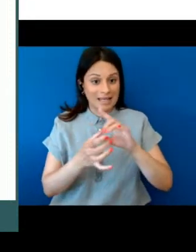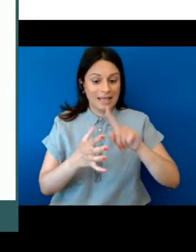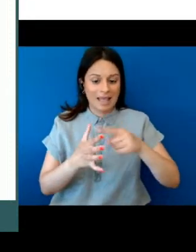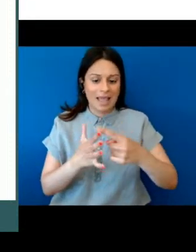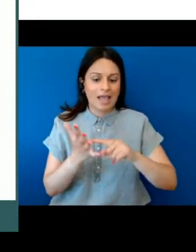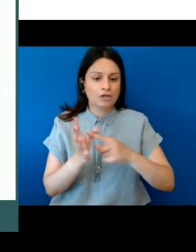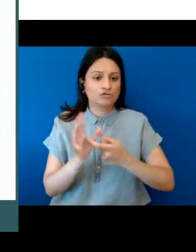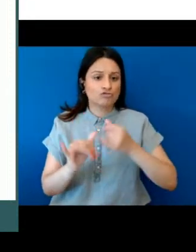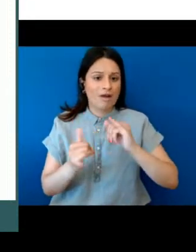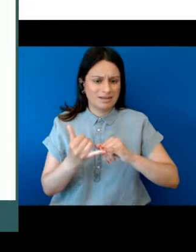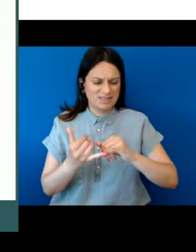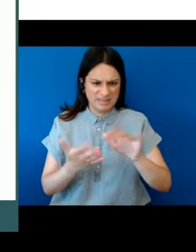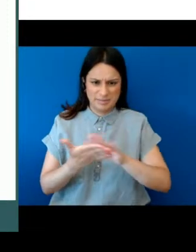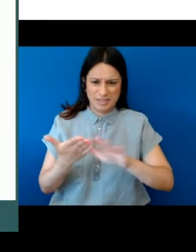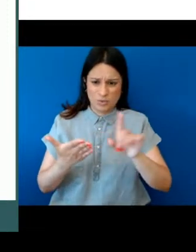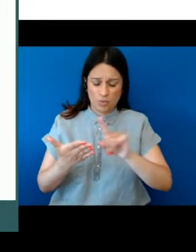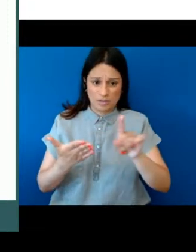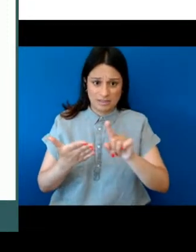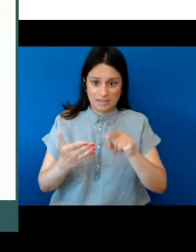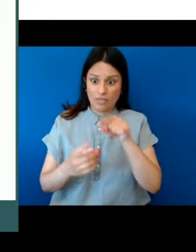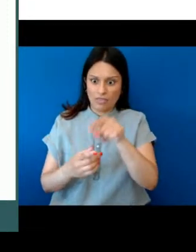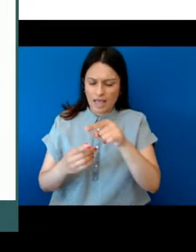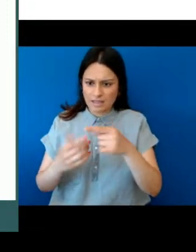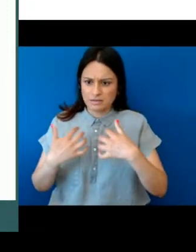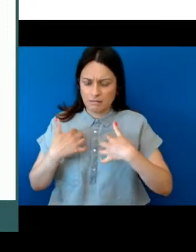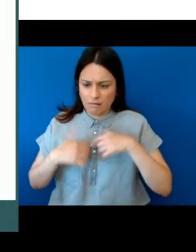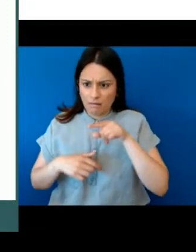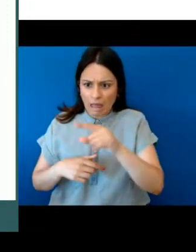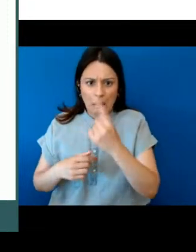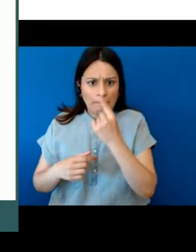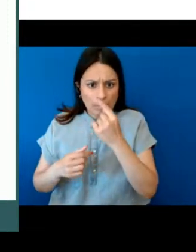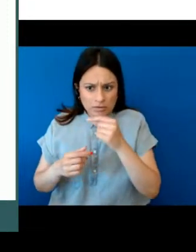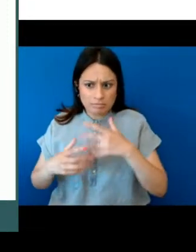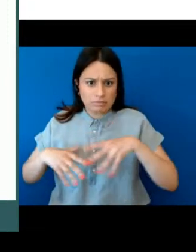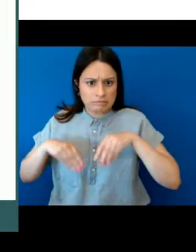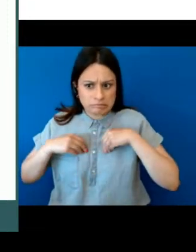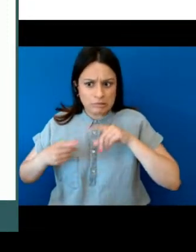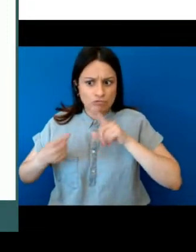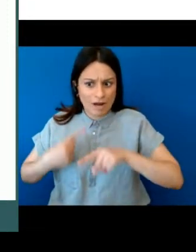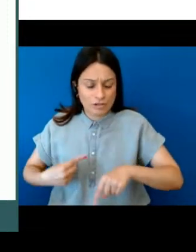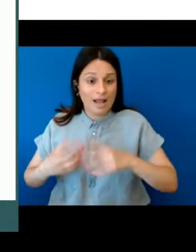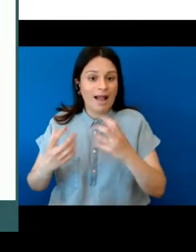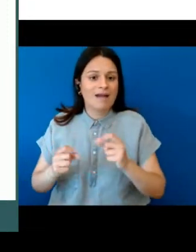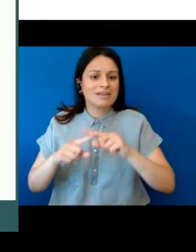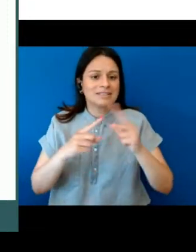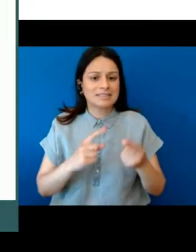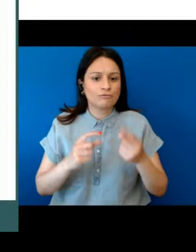the allergen source of interest, which will contain many different proteins. So